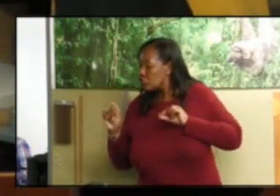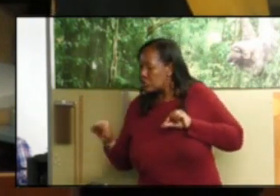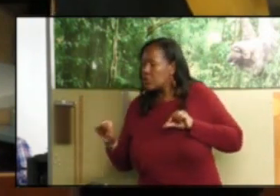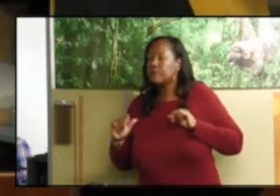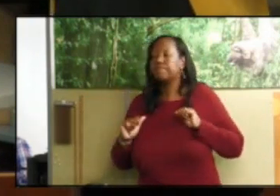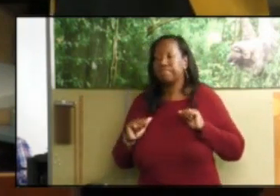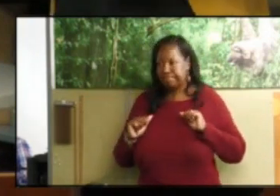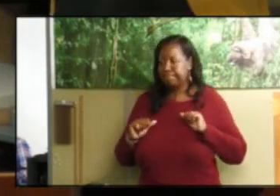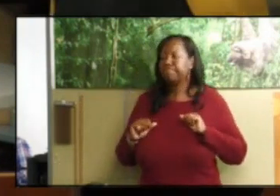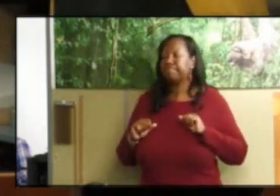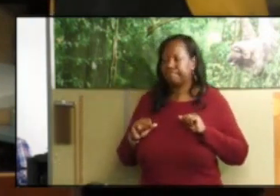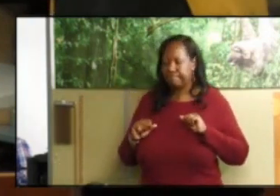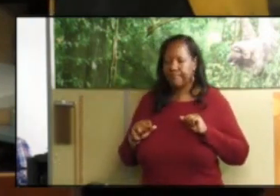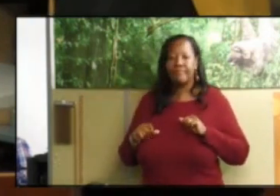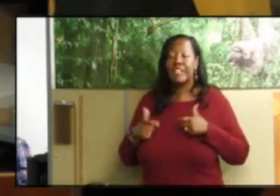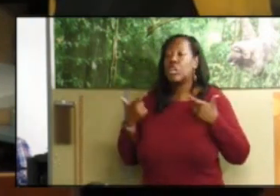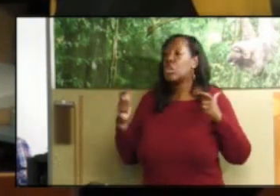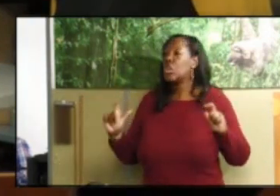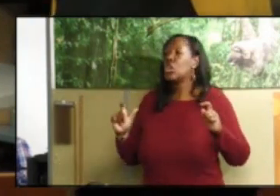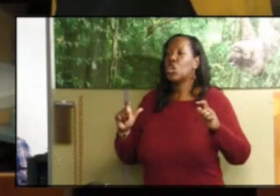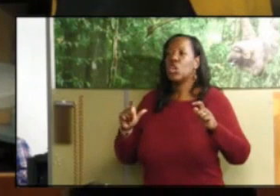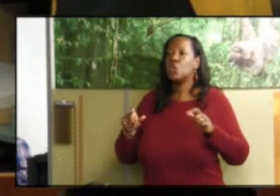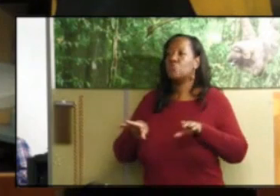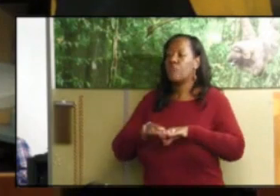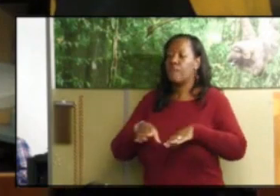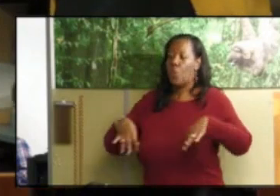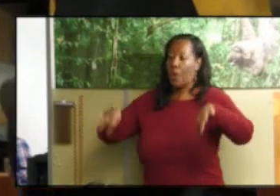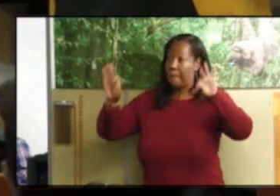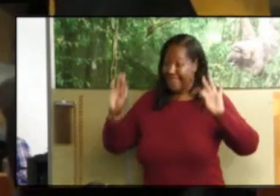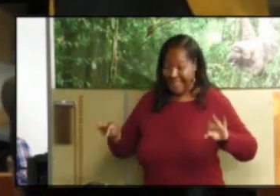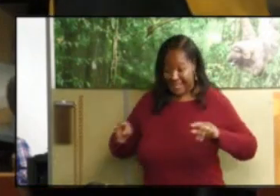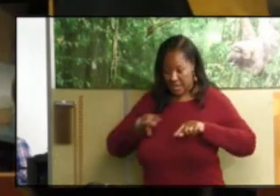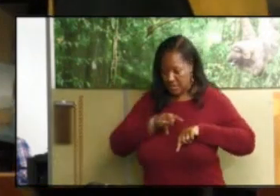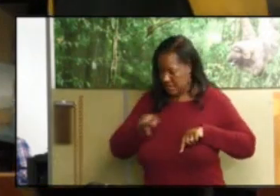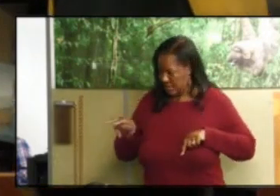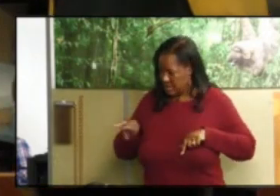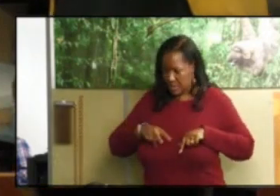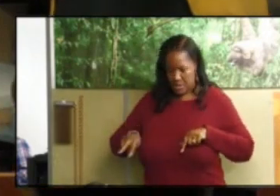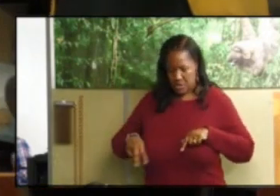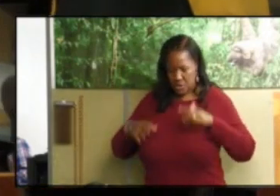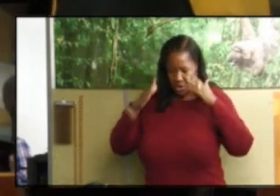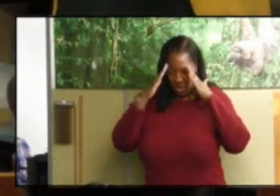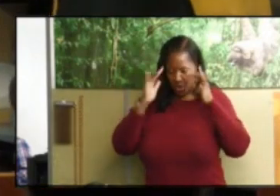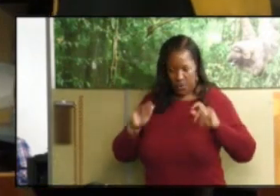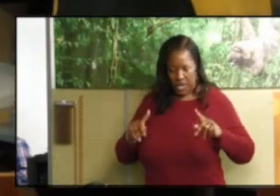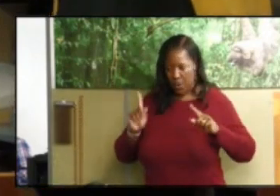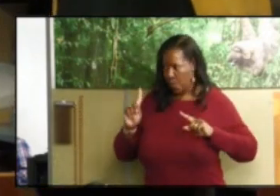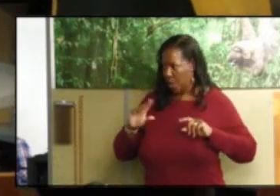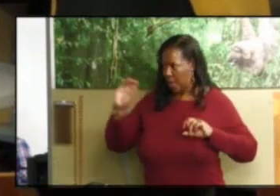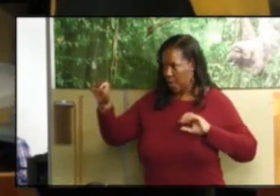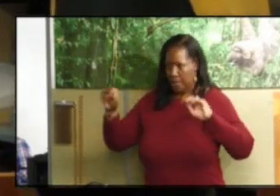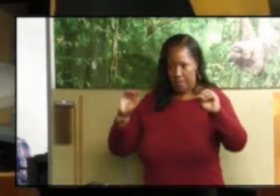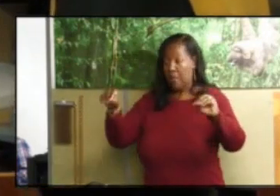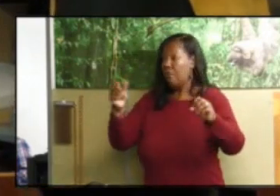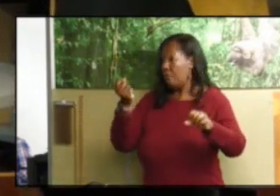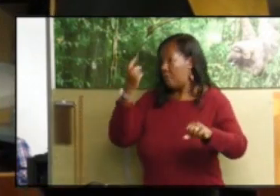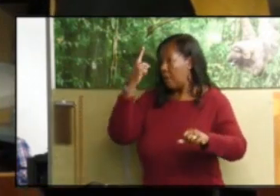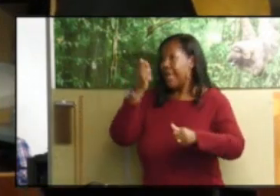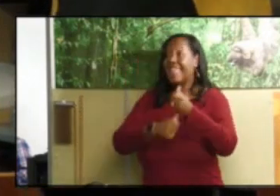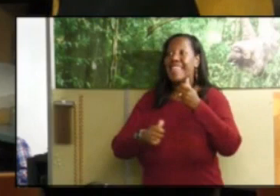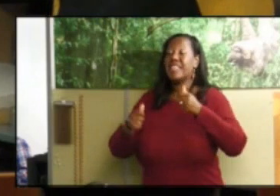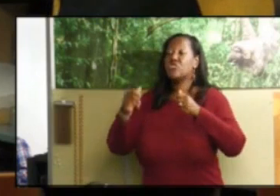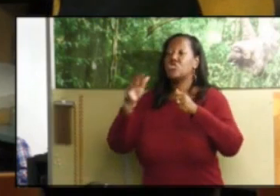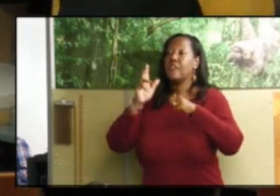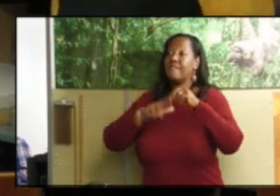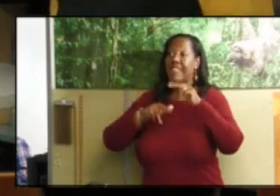But a huge floor plan so that venues could get an idea of where all the pieces go, but each venue is spaced differently. Like we didn't have a